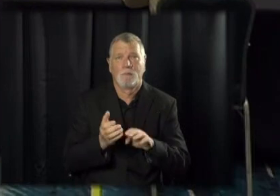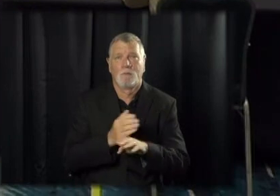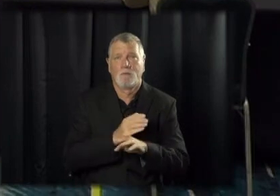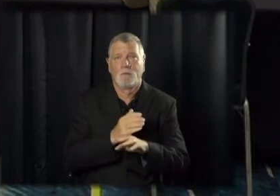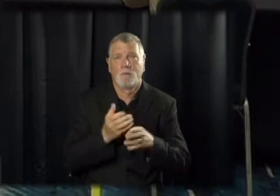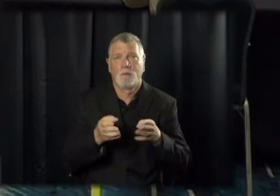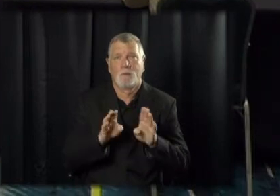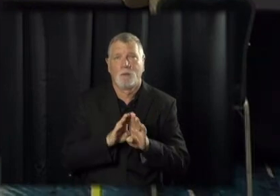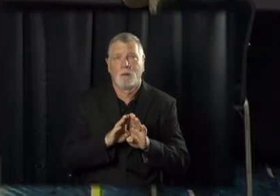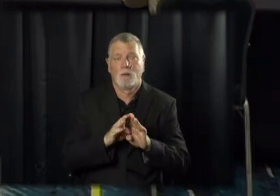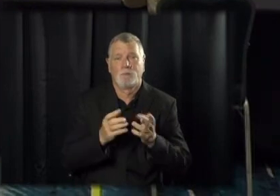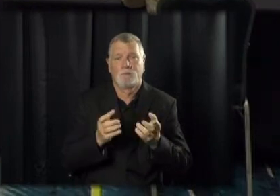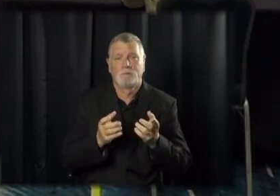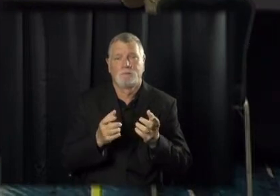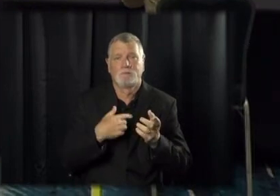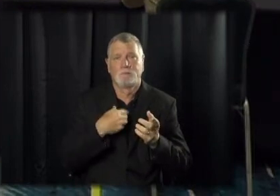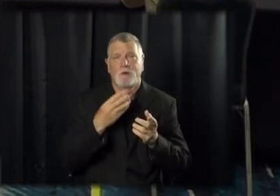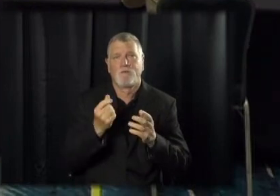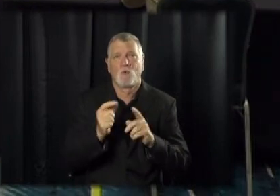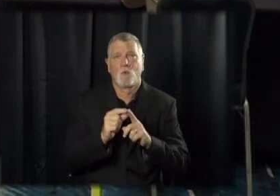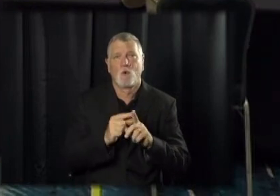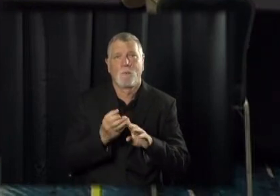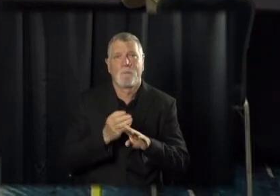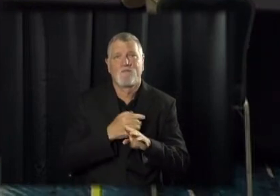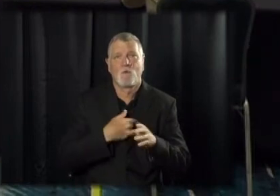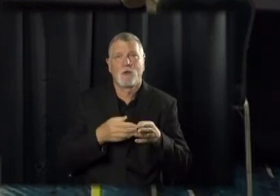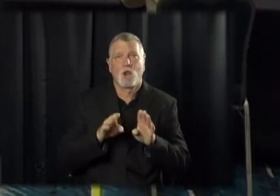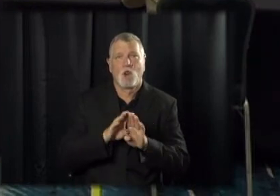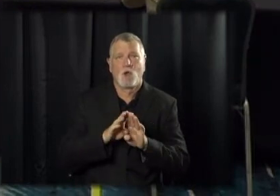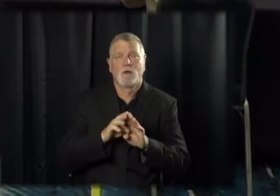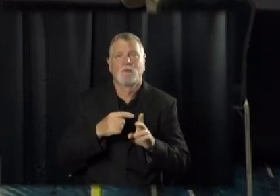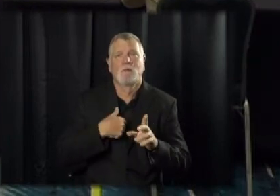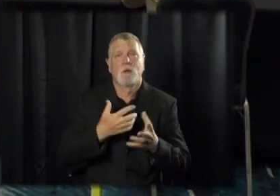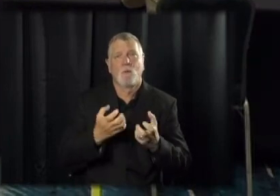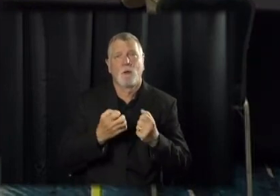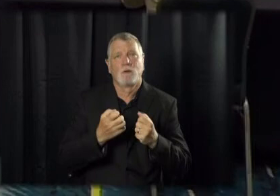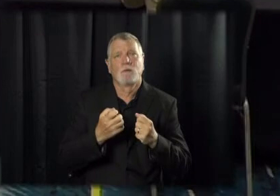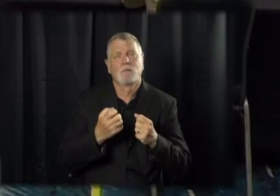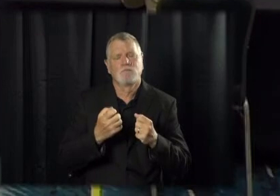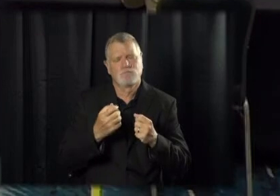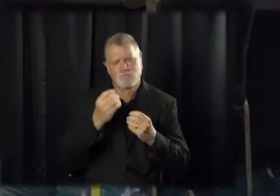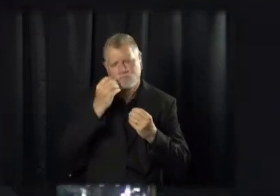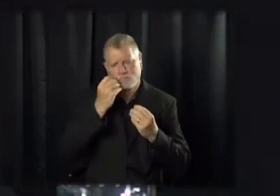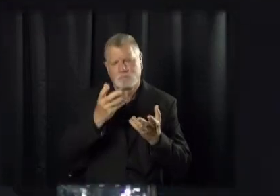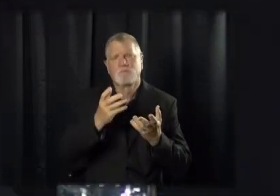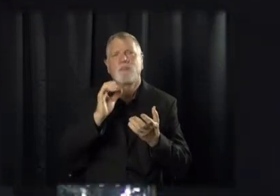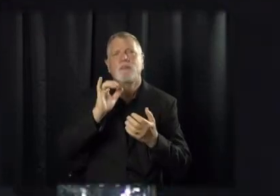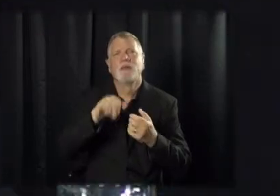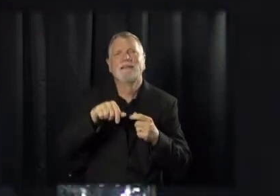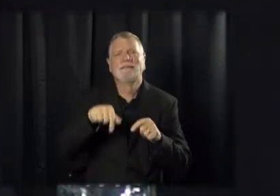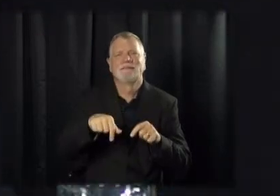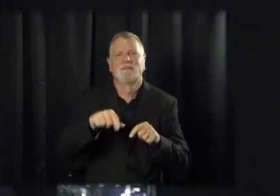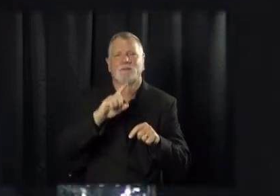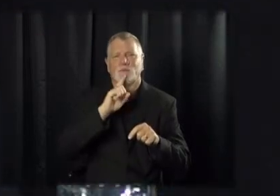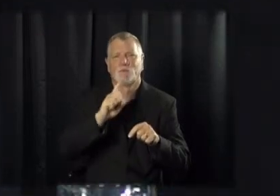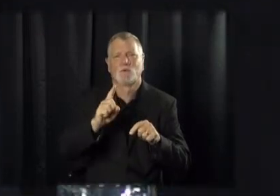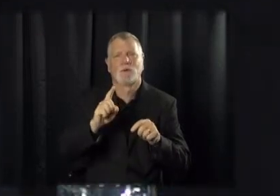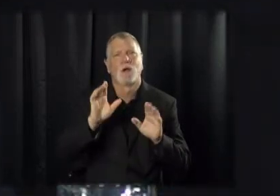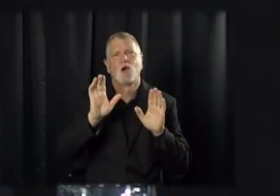we adjourn? I just want to say a couple of words before we adjourn. I just want to note or say that this has been